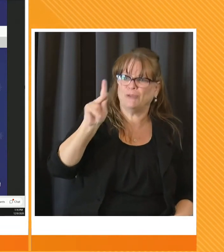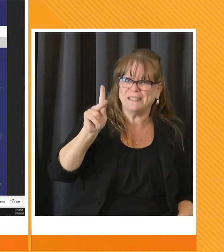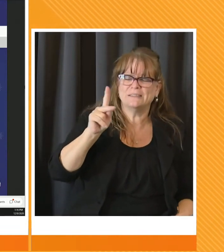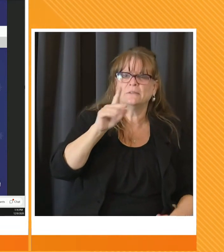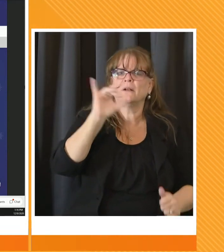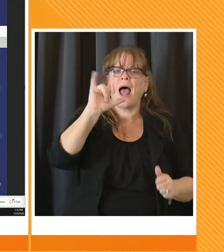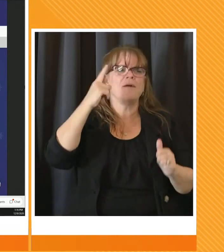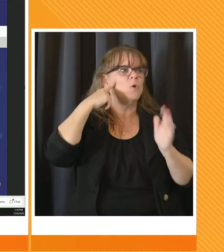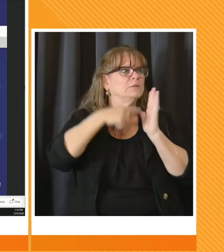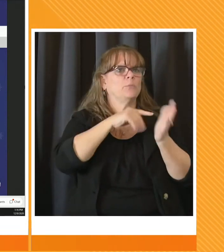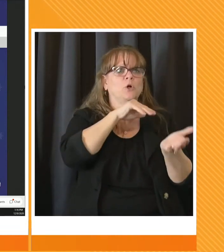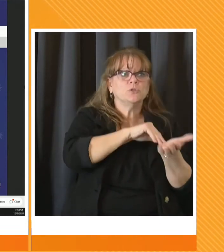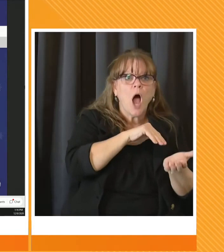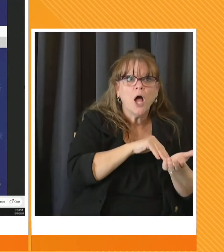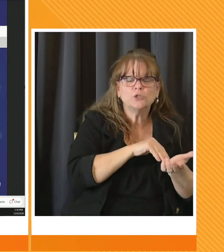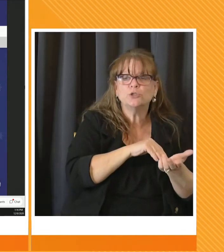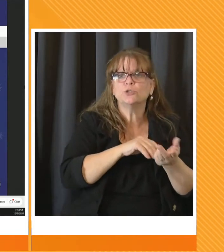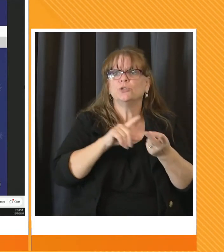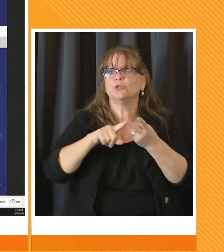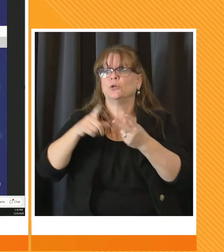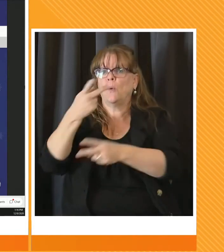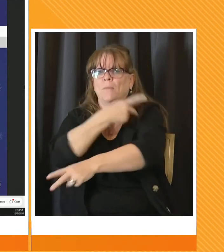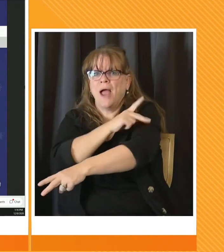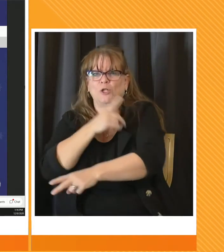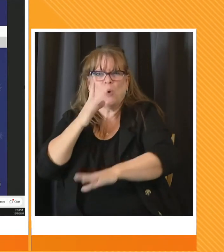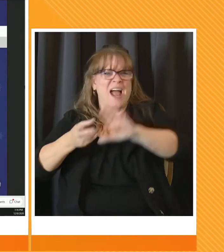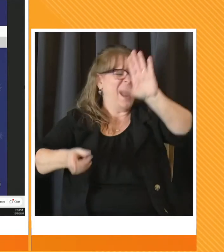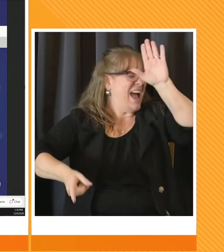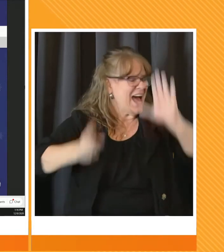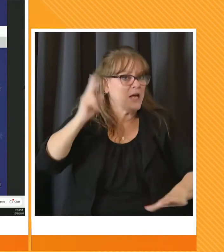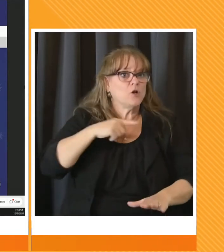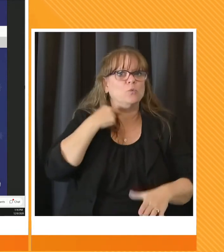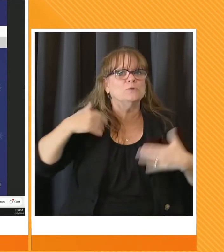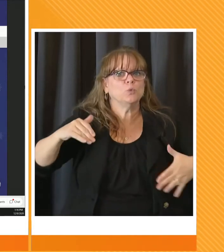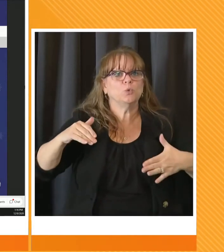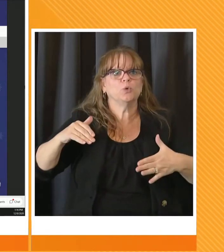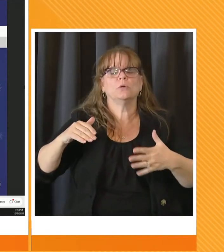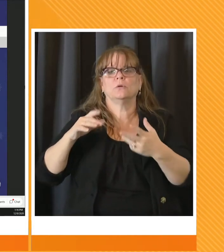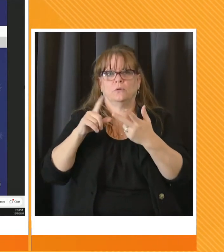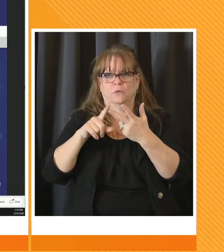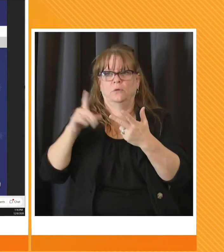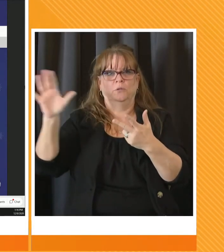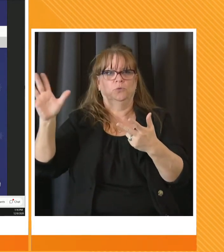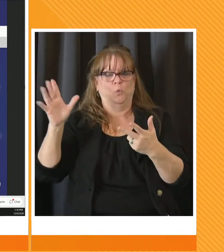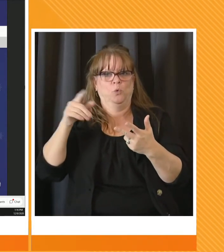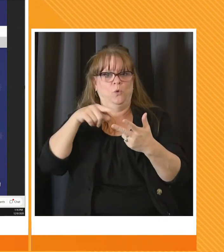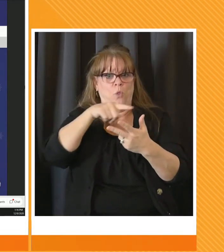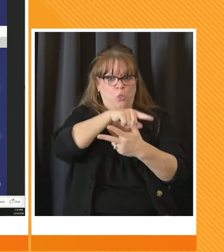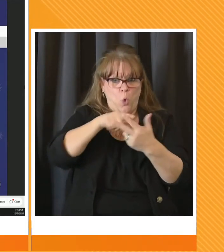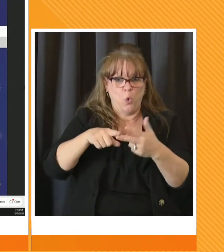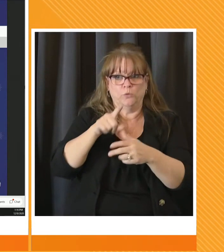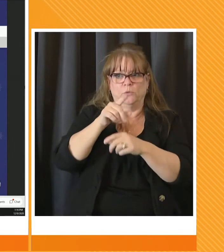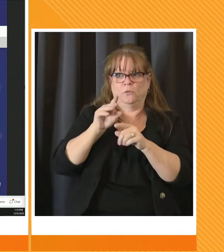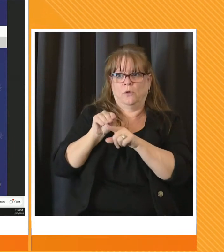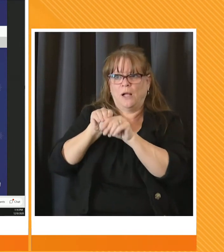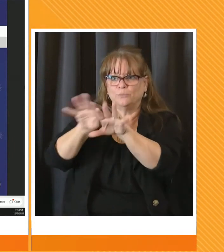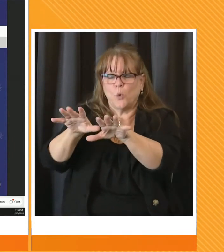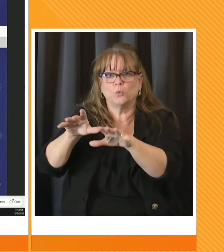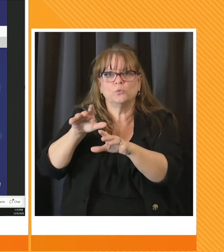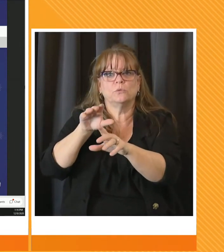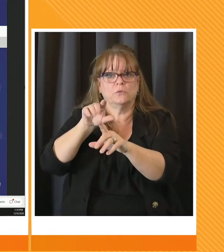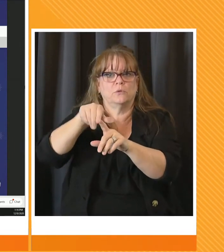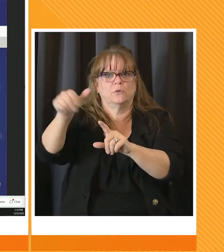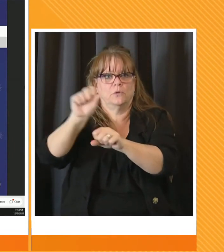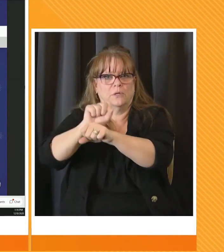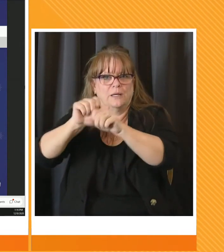direct contact with COVID-19 patients for 15 minutes or more over a 24-hour period. So think about ER